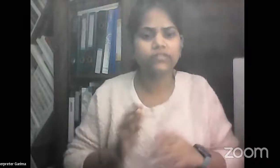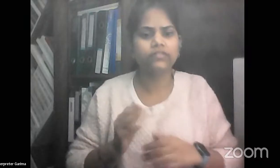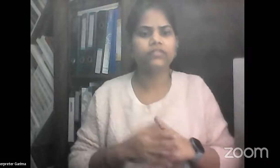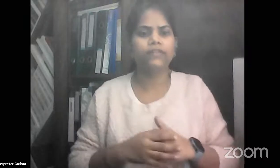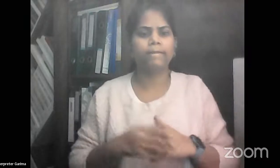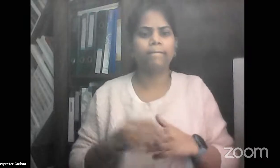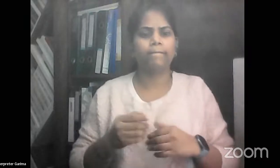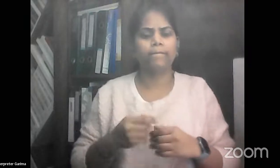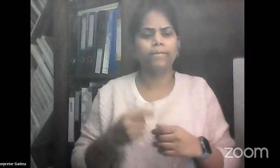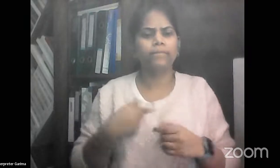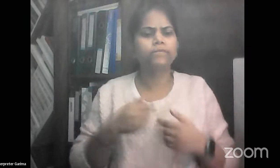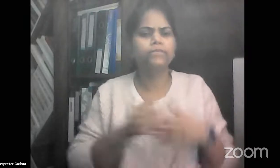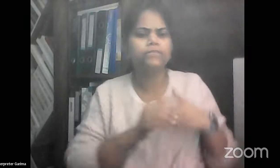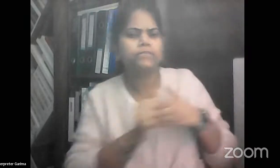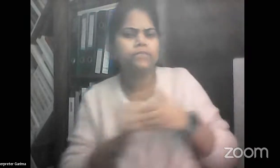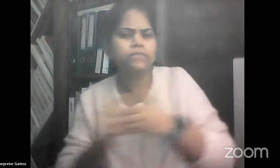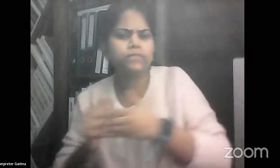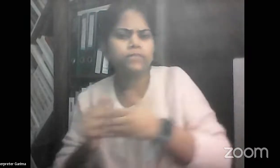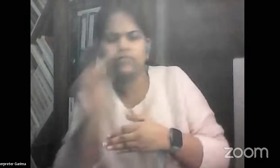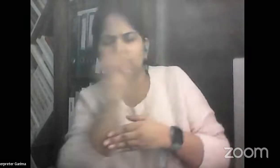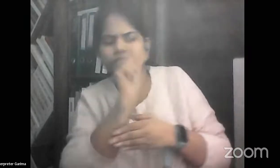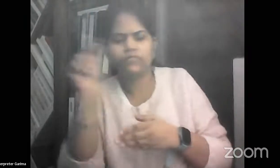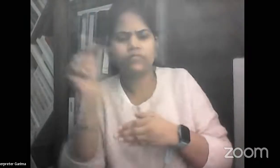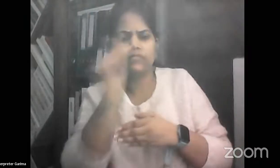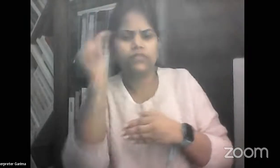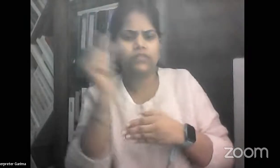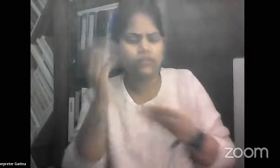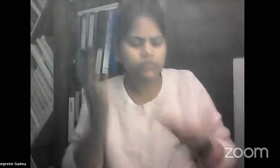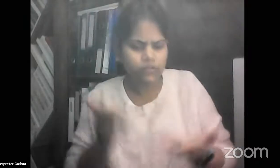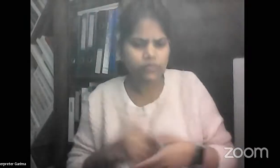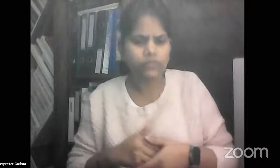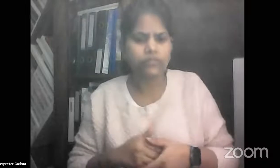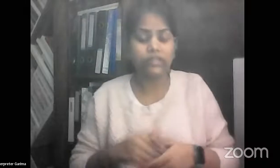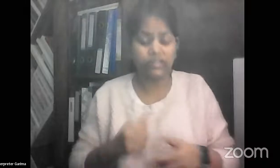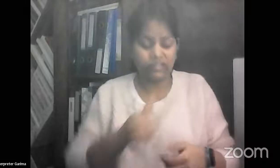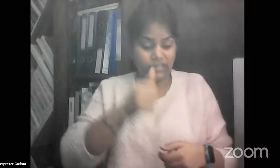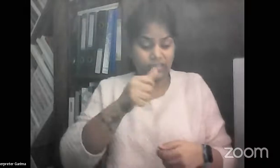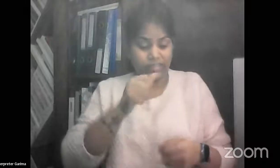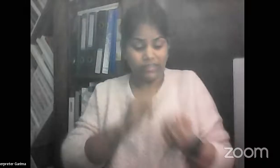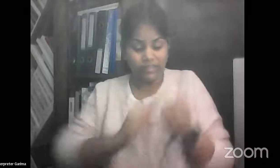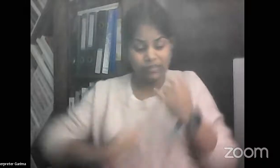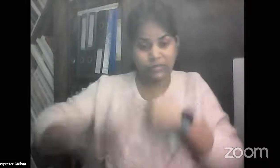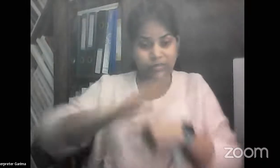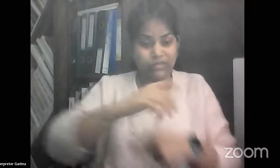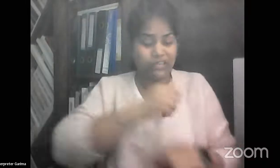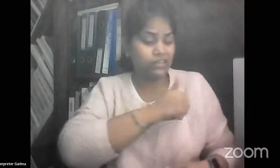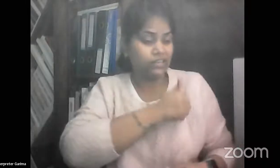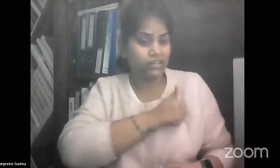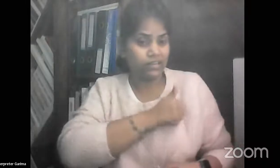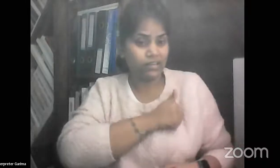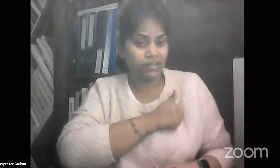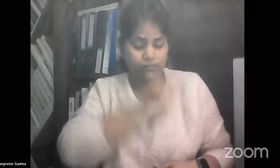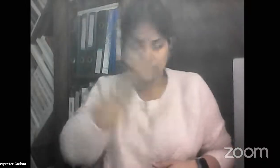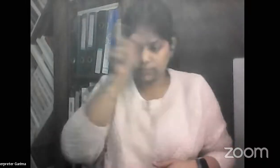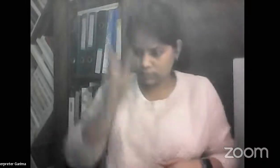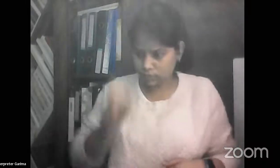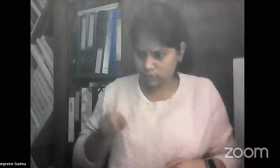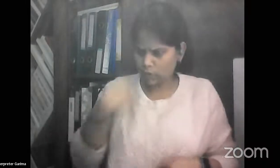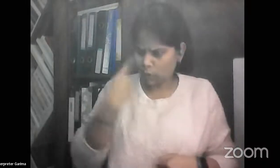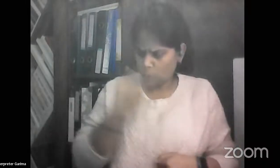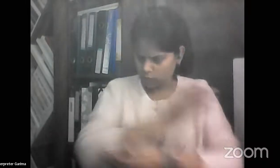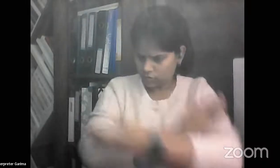to the chaotic universe. Well, the attitudes of a society could say that the persons who are deviant